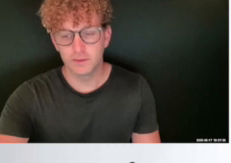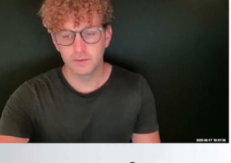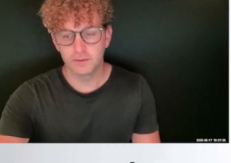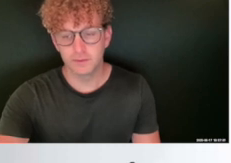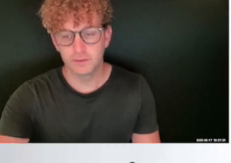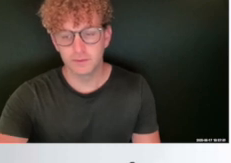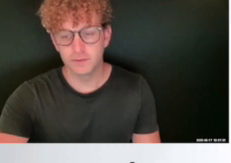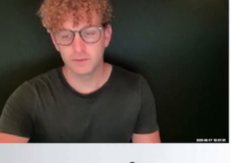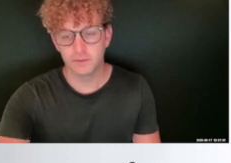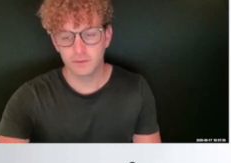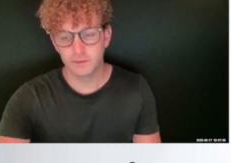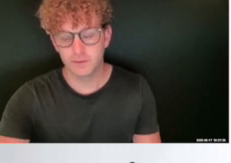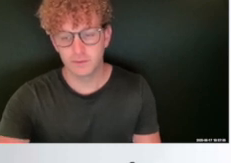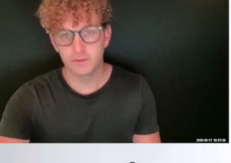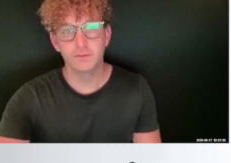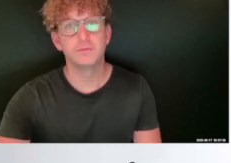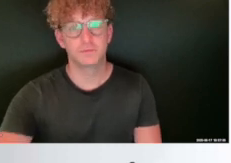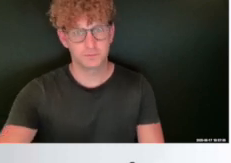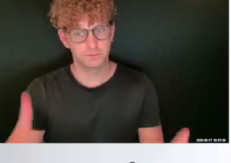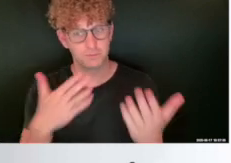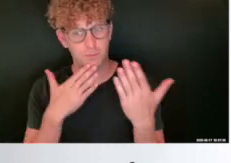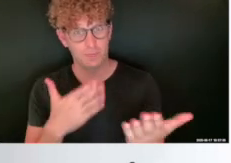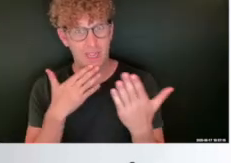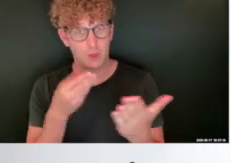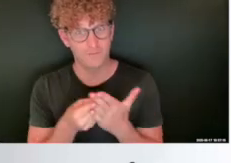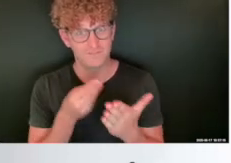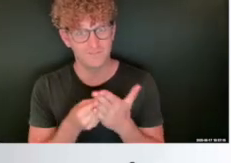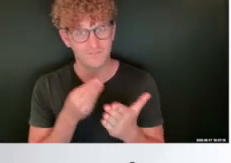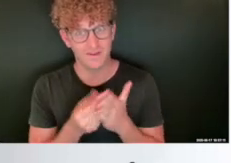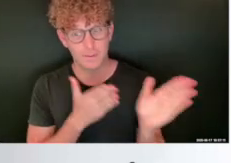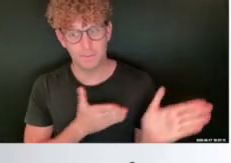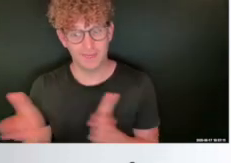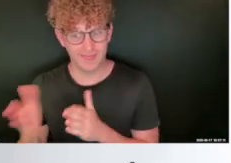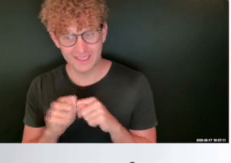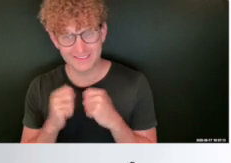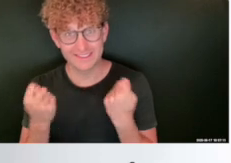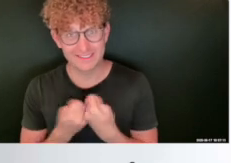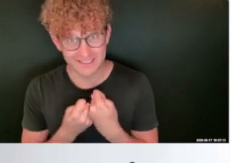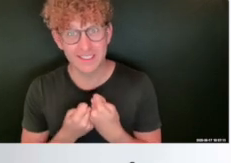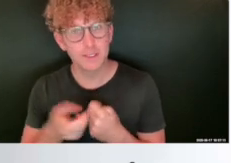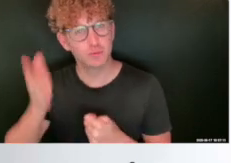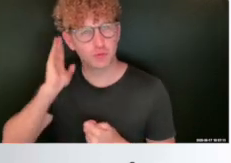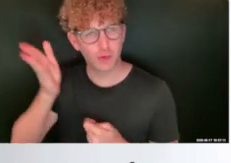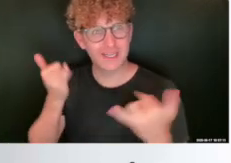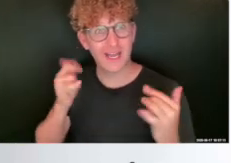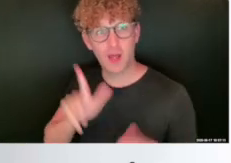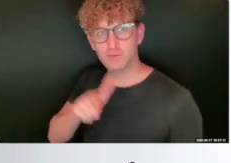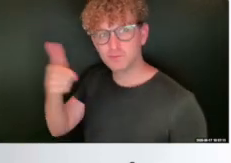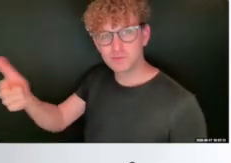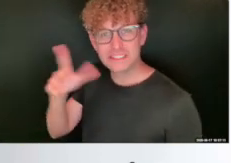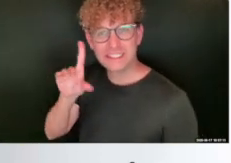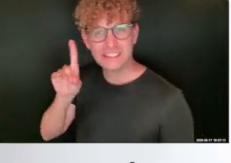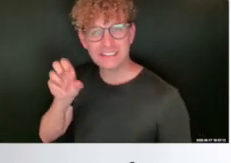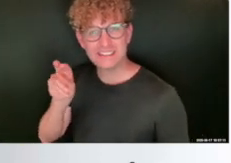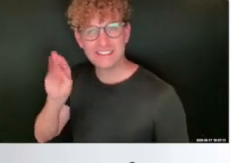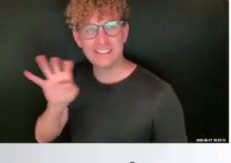this part of the presentation. To ask a question or make a comment using Zoom desktop, click Raise Hand under the Participants tab. Using Zoom Mobile,